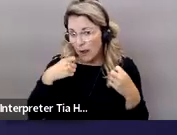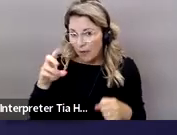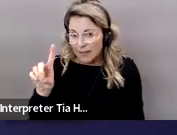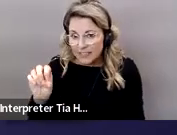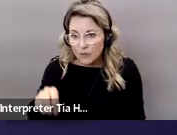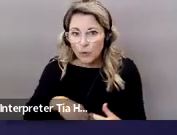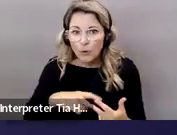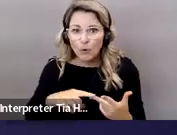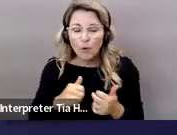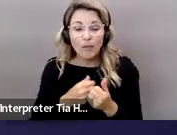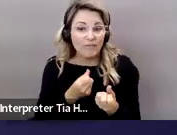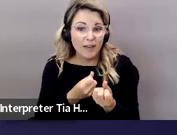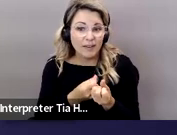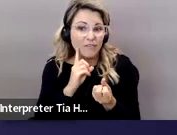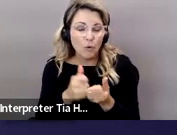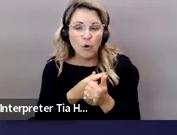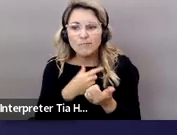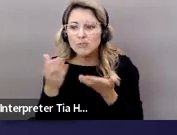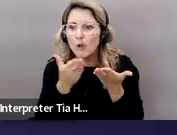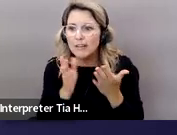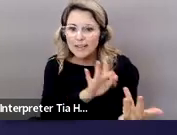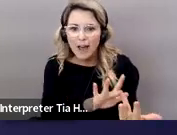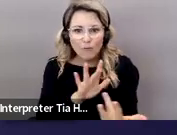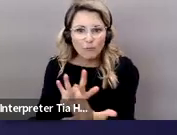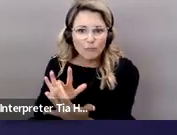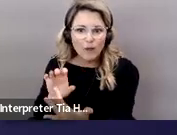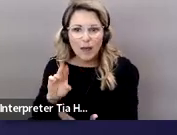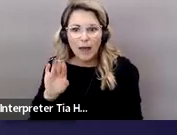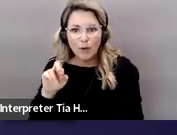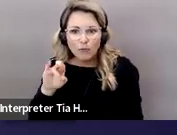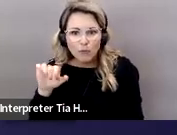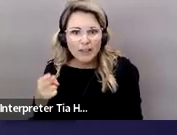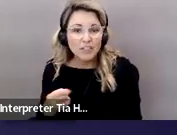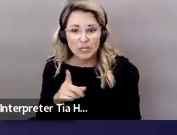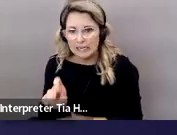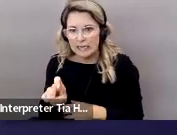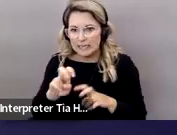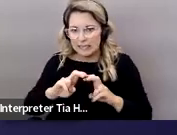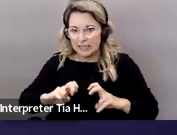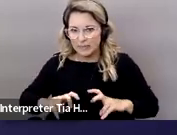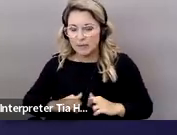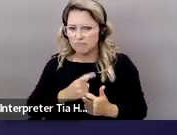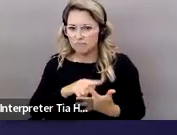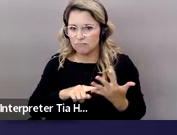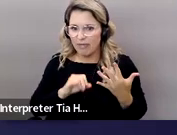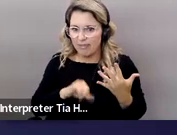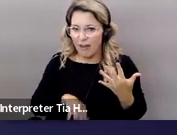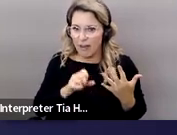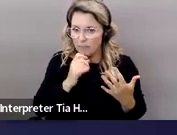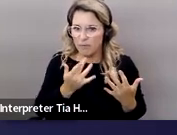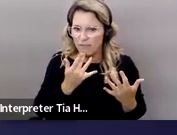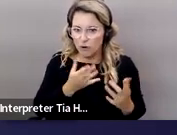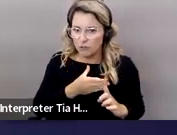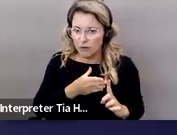funding for service outreach, comprehensive needs assessments, those sorts of things. So for example, a